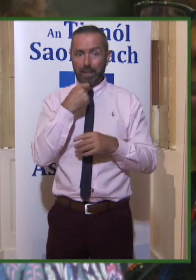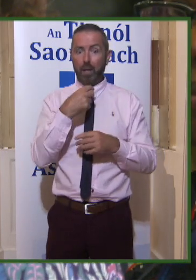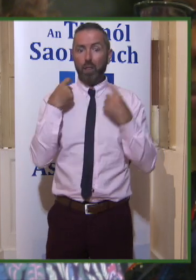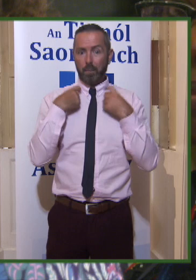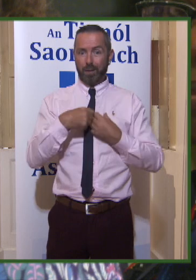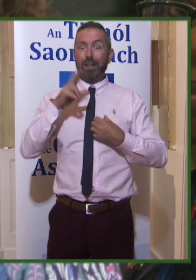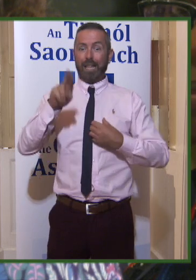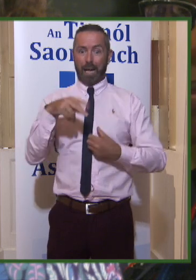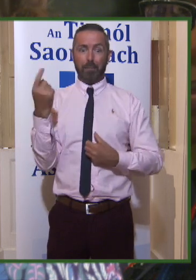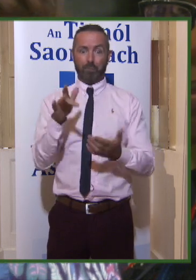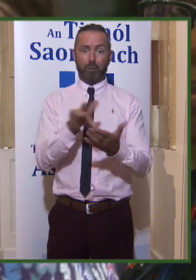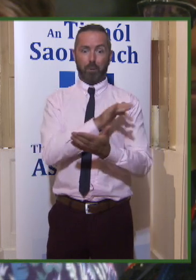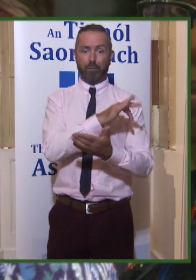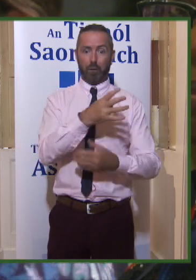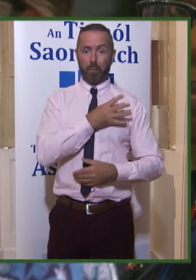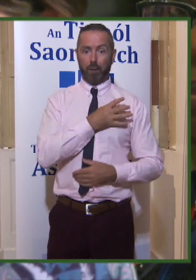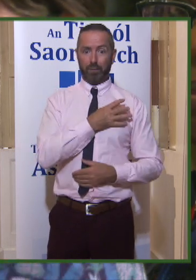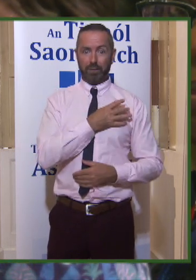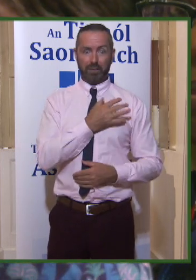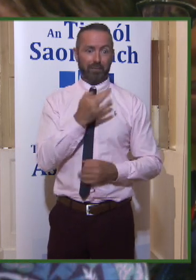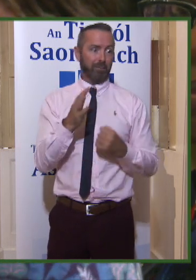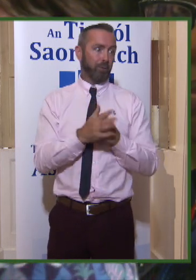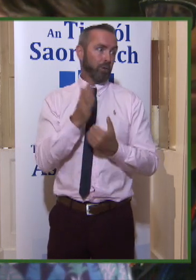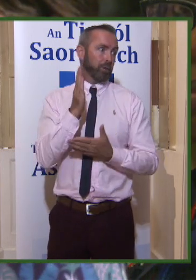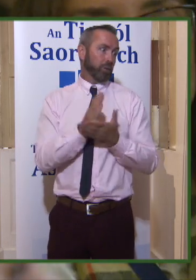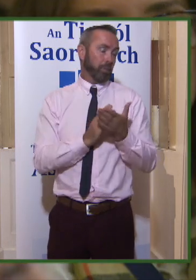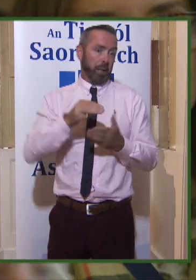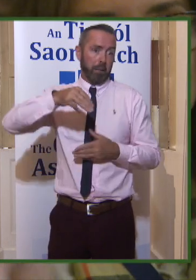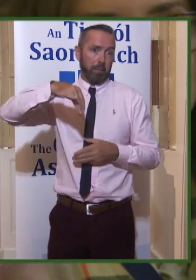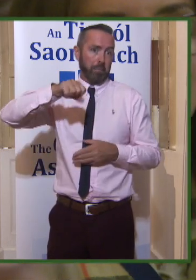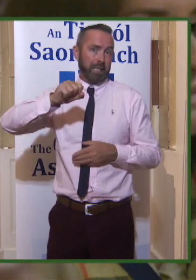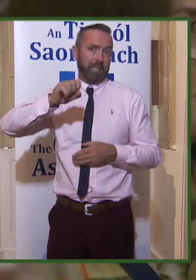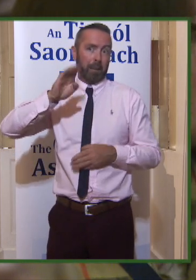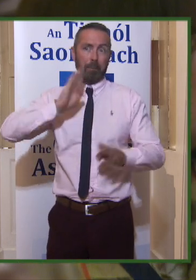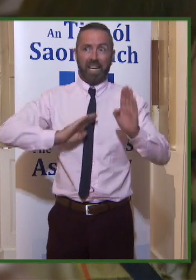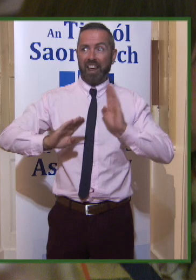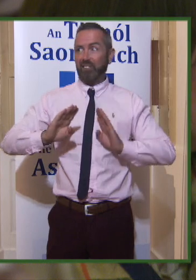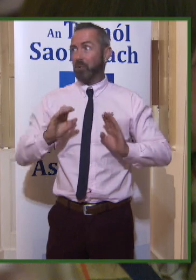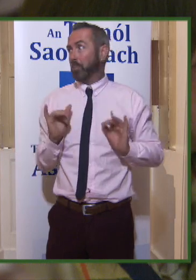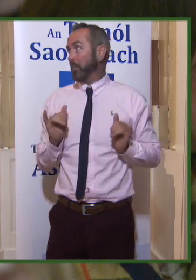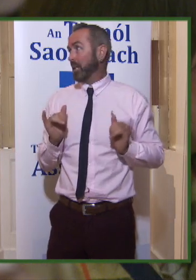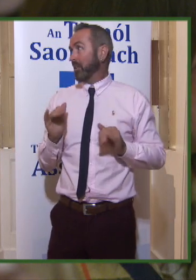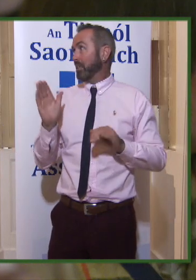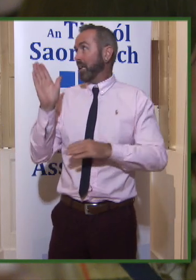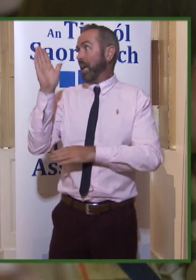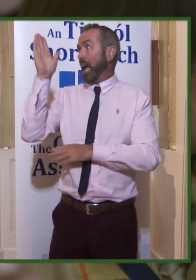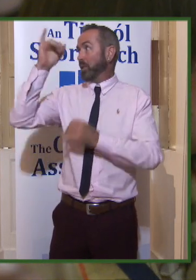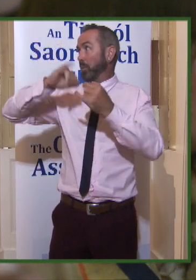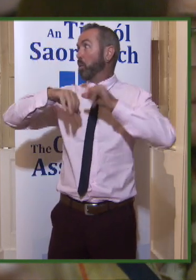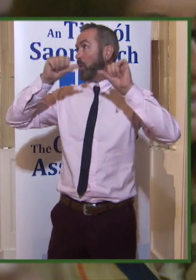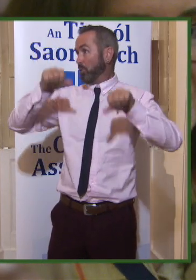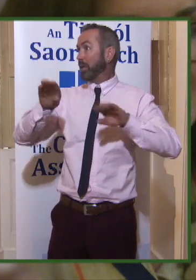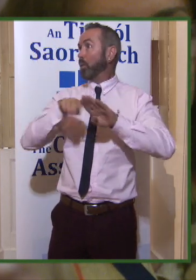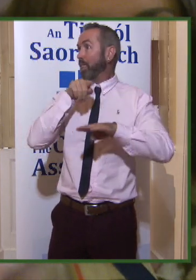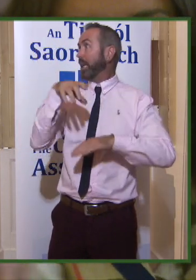removed from office for stated misbehaviour? Okay, so can I have a show of hands for the record if